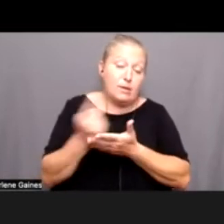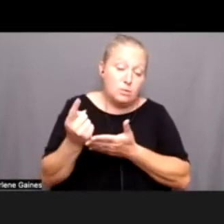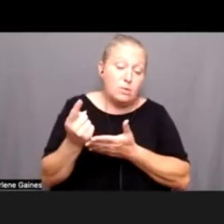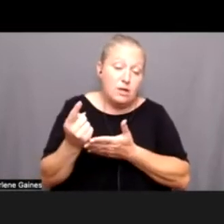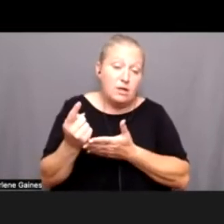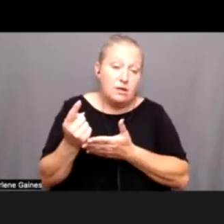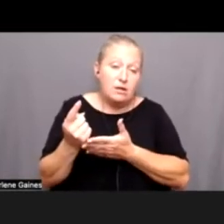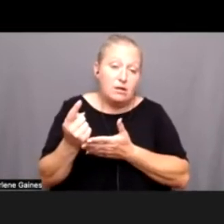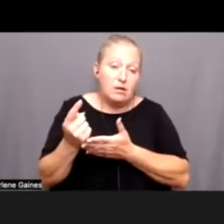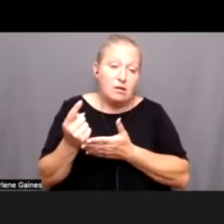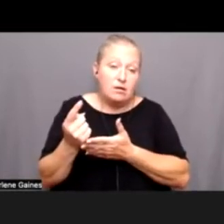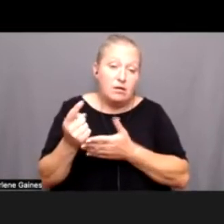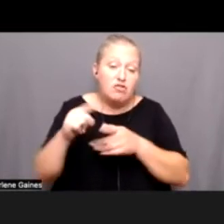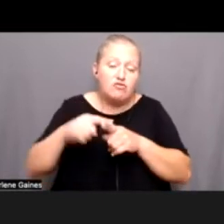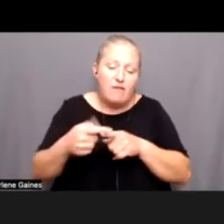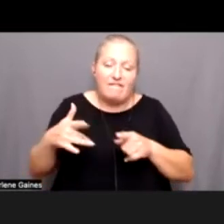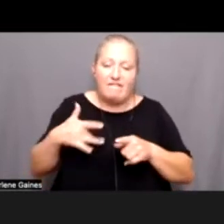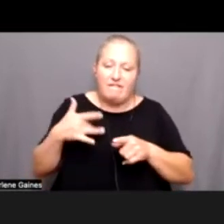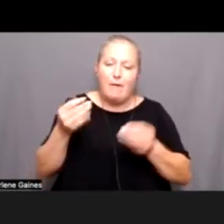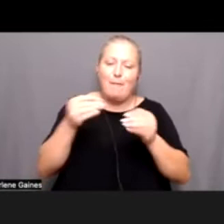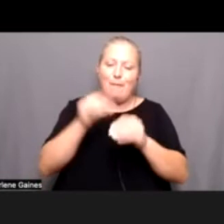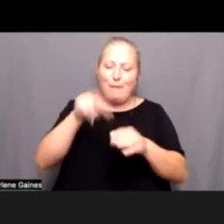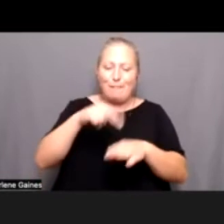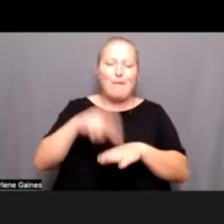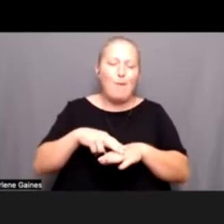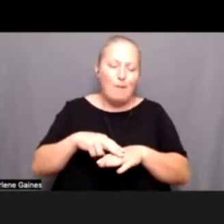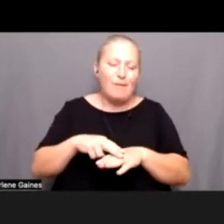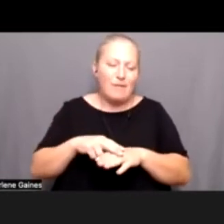actually, it's starting to feel a little bit more normal, I'll just say.